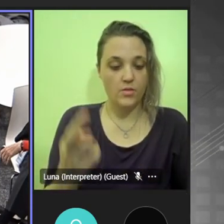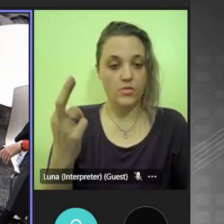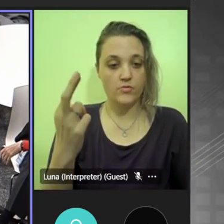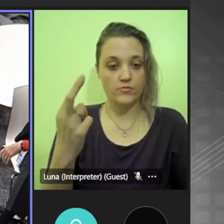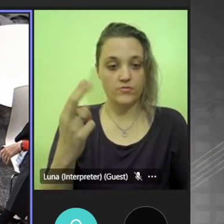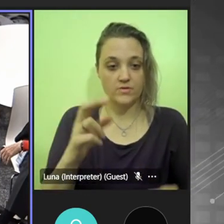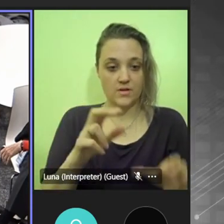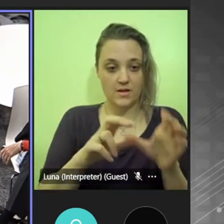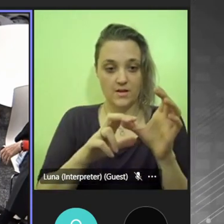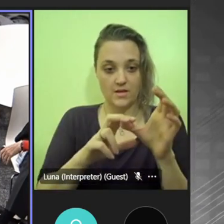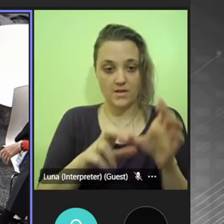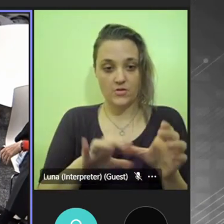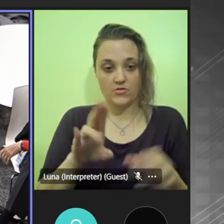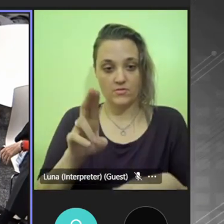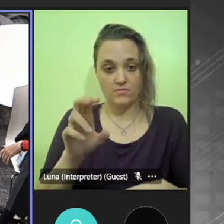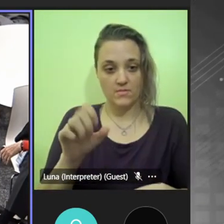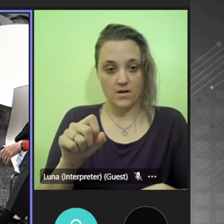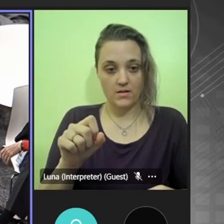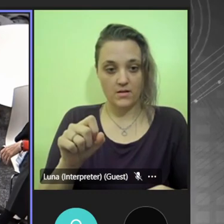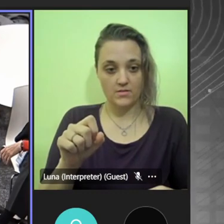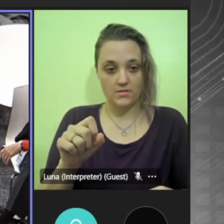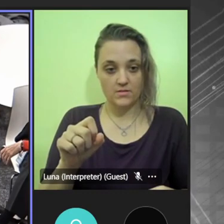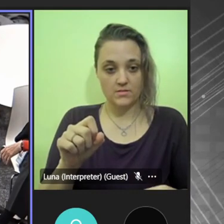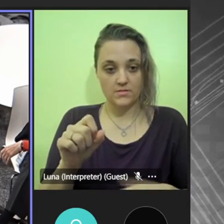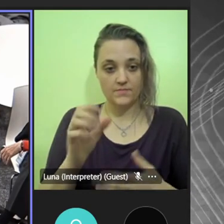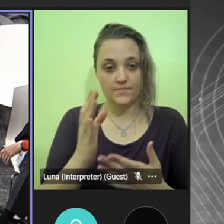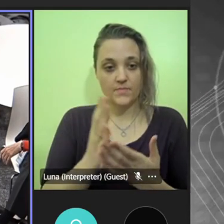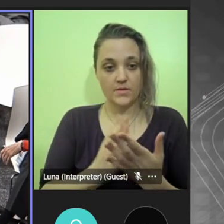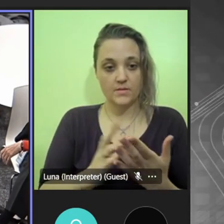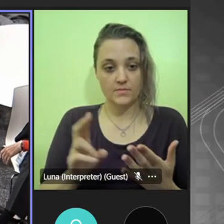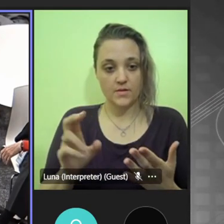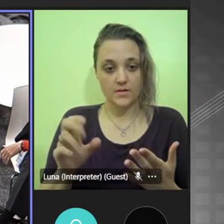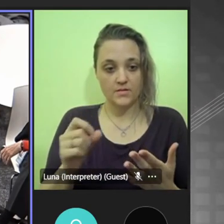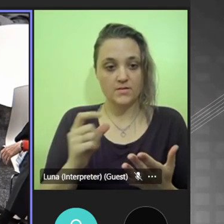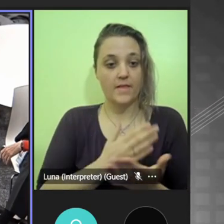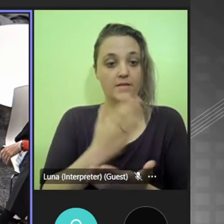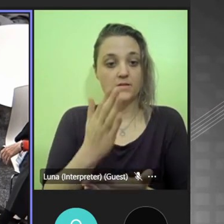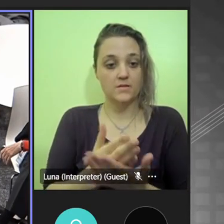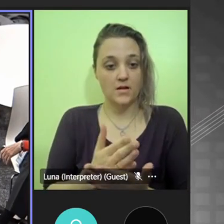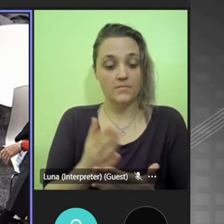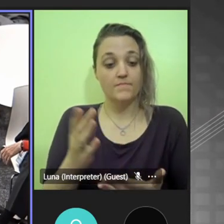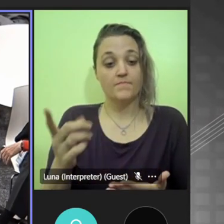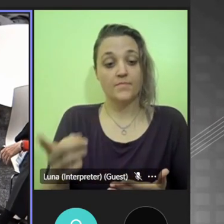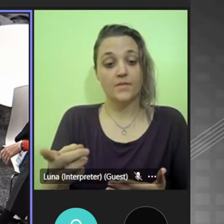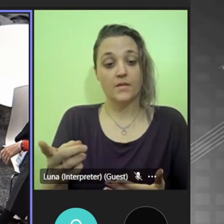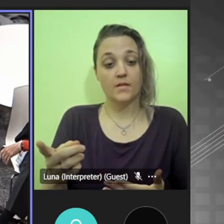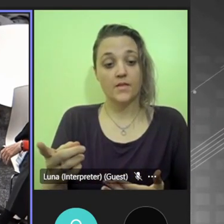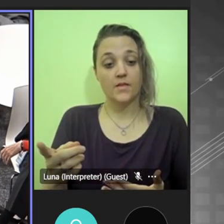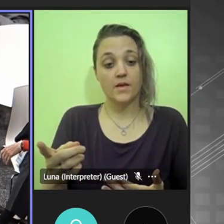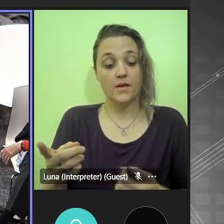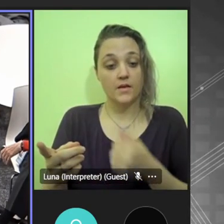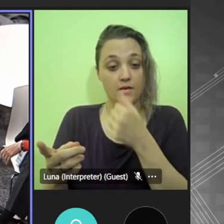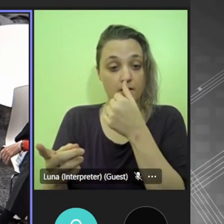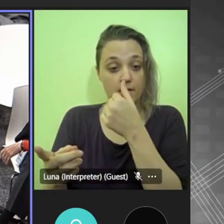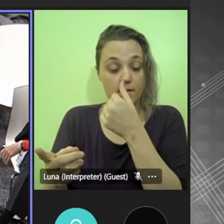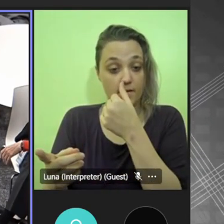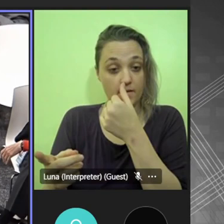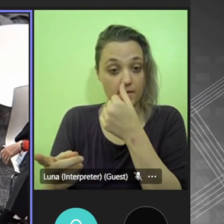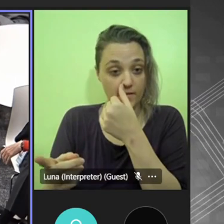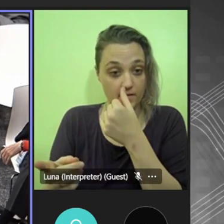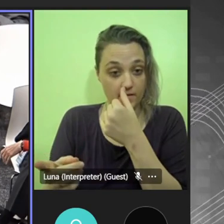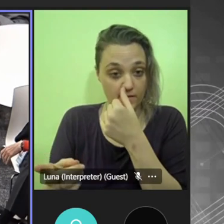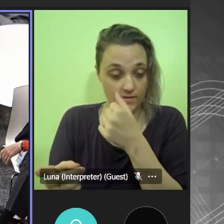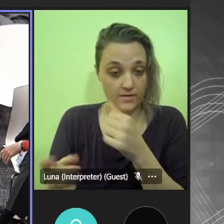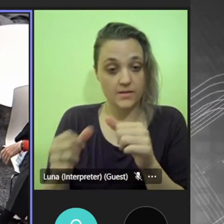And every time I catch the bus, or some buses don't stop, they keep on seeing me at the bus stop. Or they go,